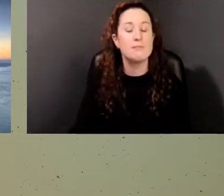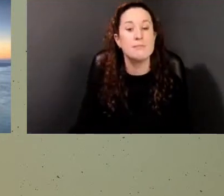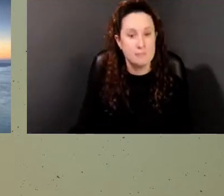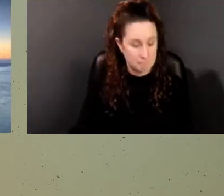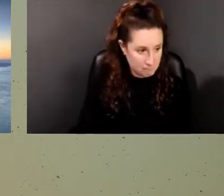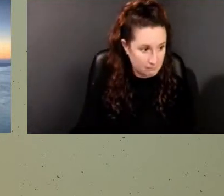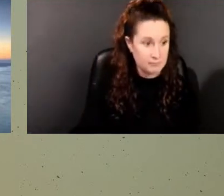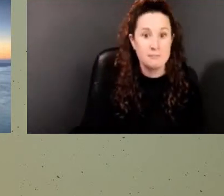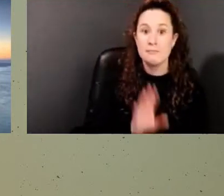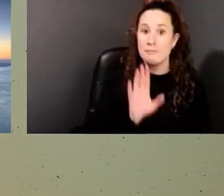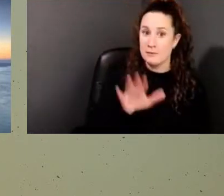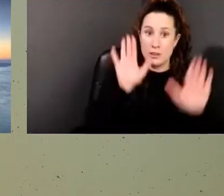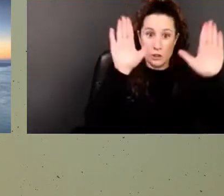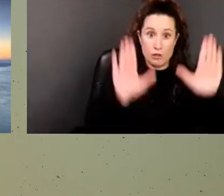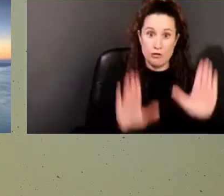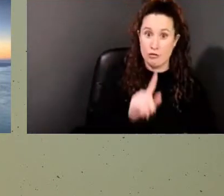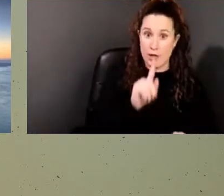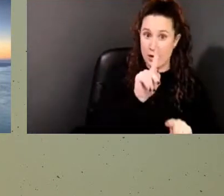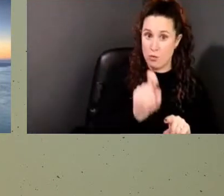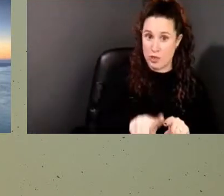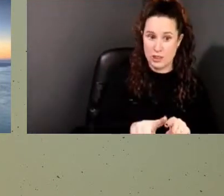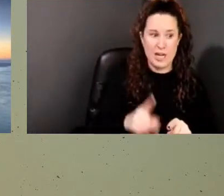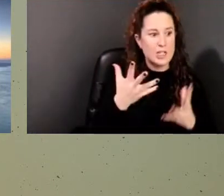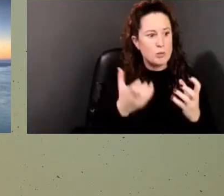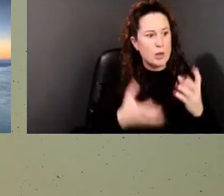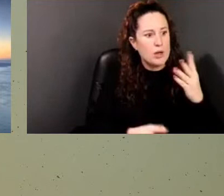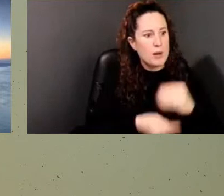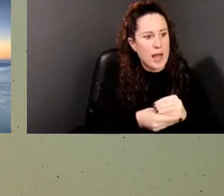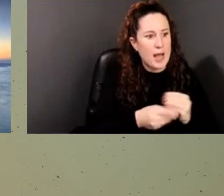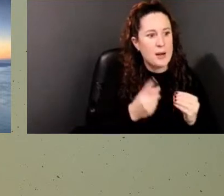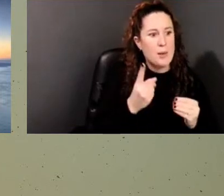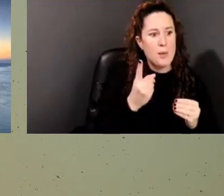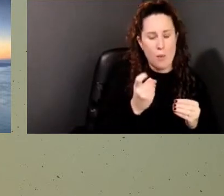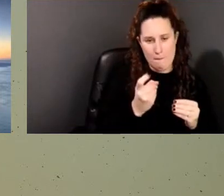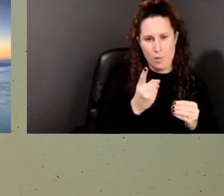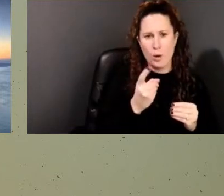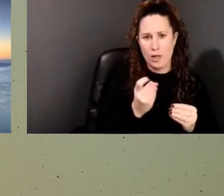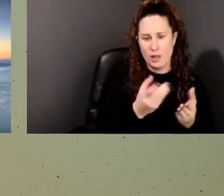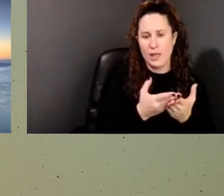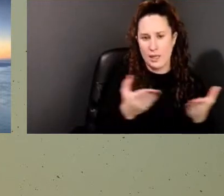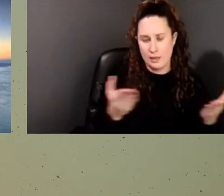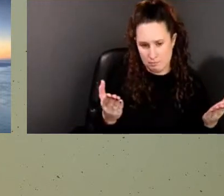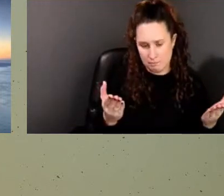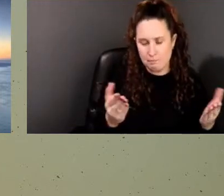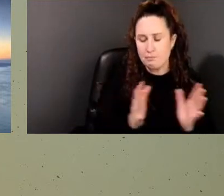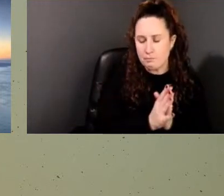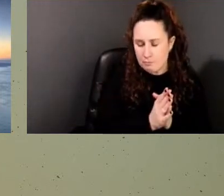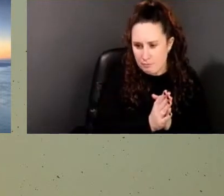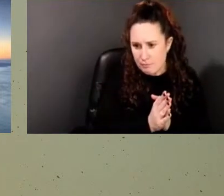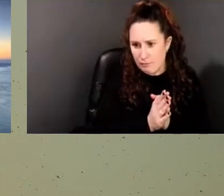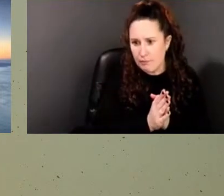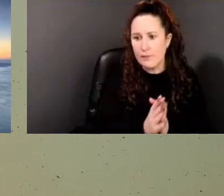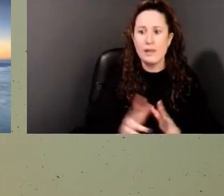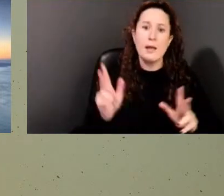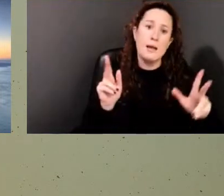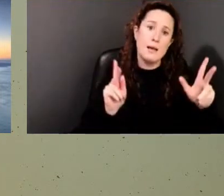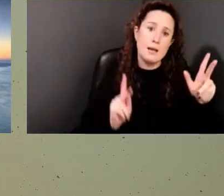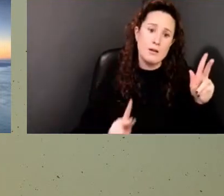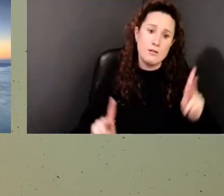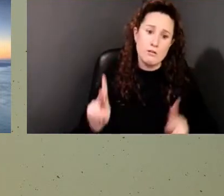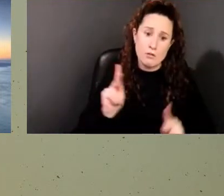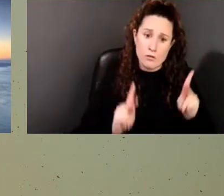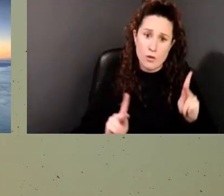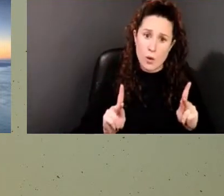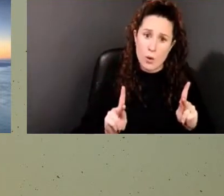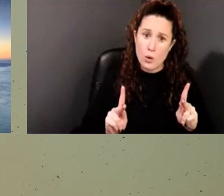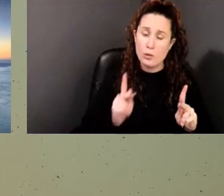want to add one more thing to the previous question. I want us to think, folks that are buried, think about this, folks that are